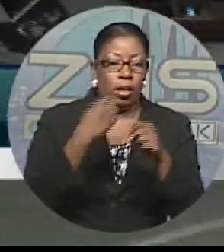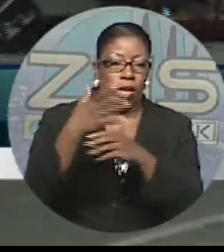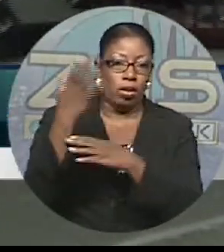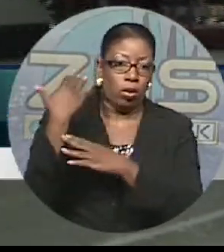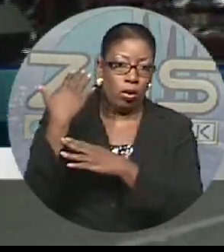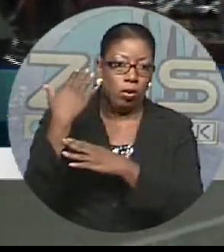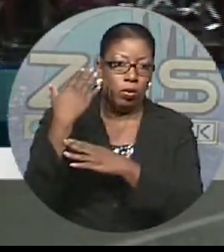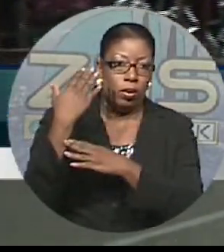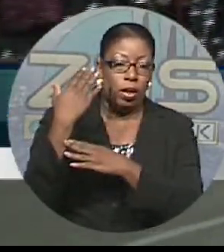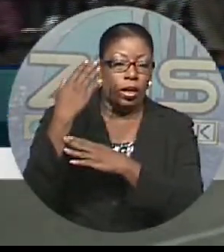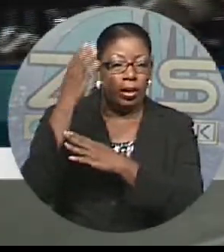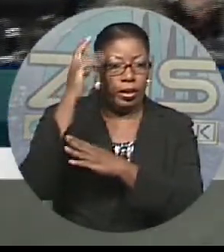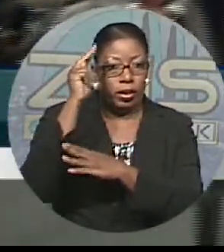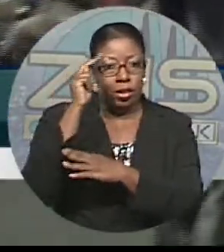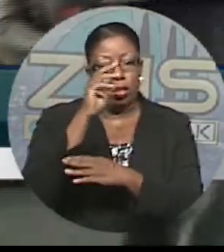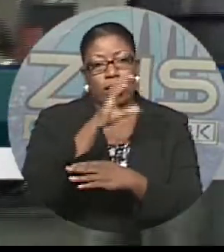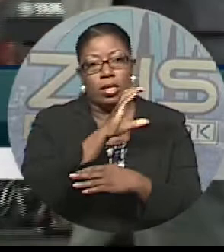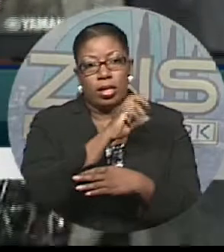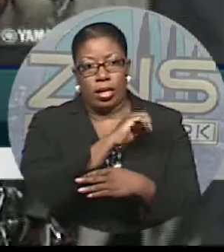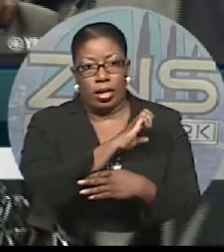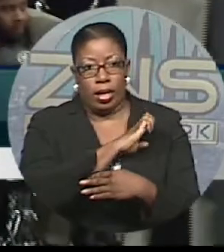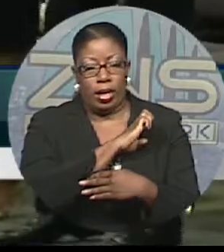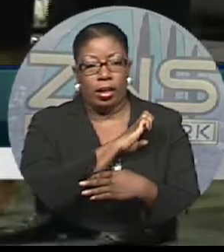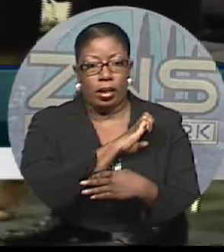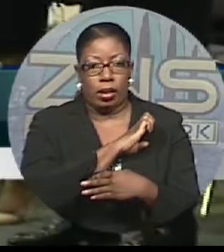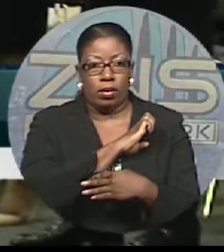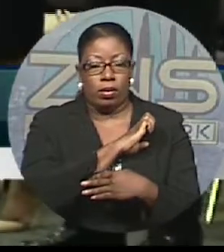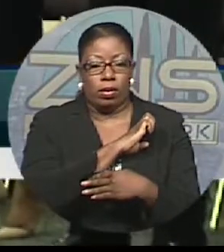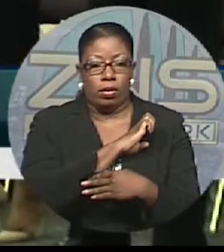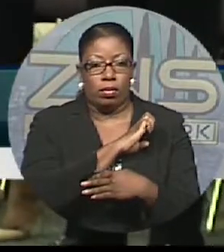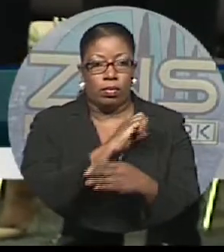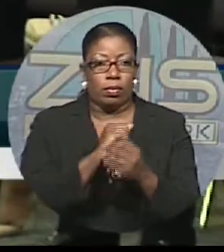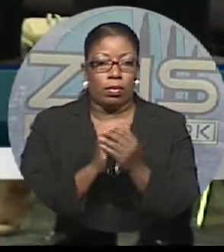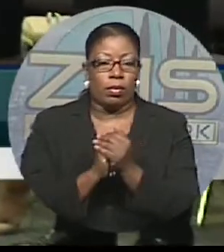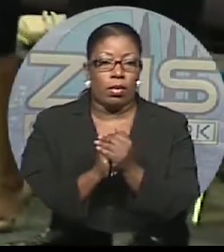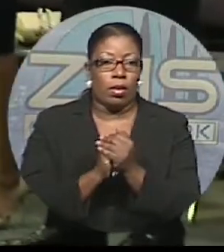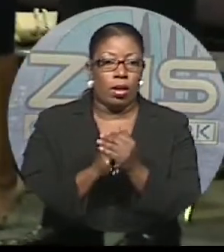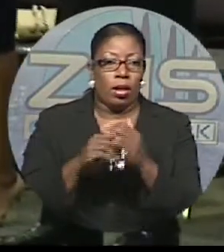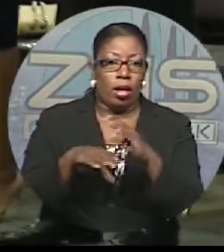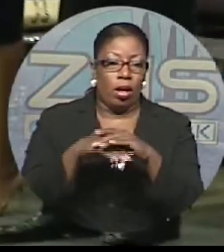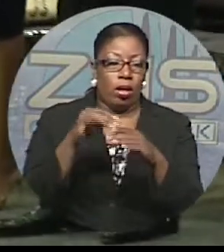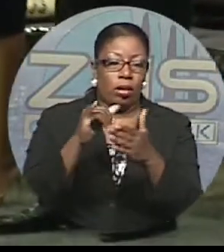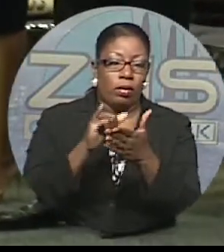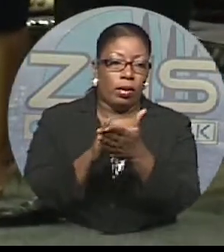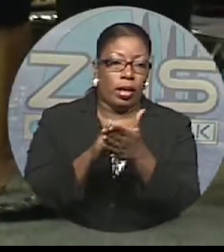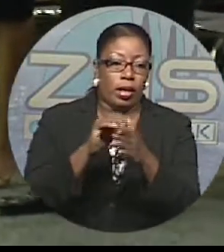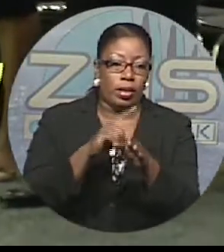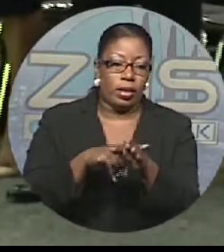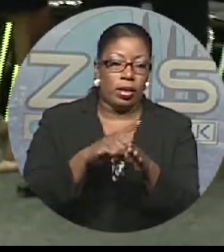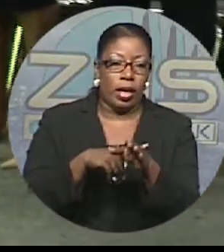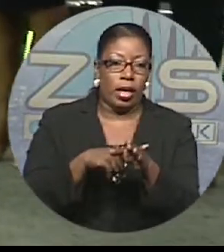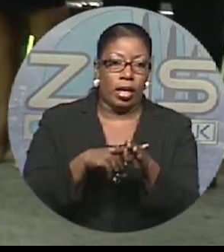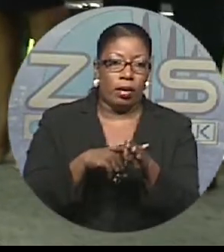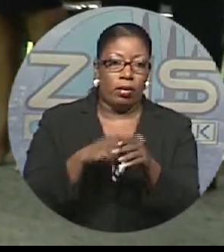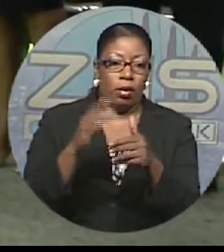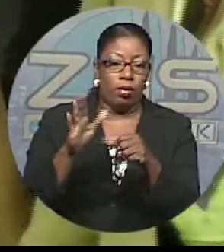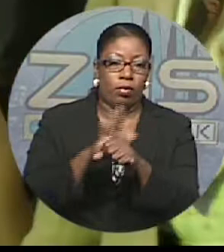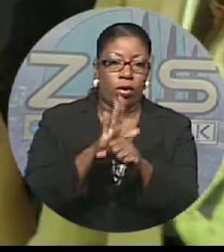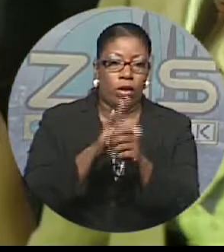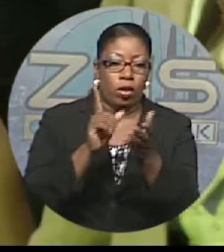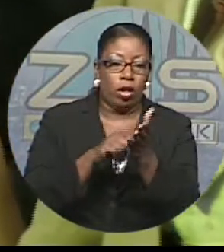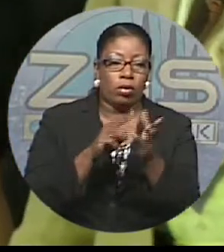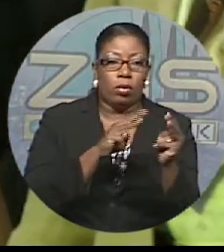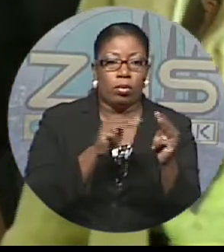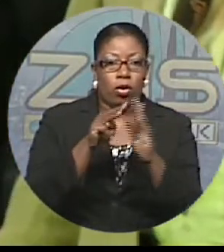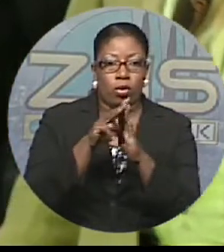Neil C. Ellis faced what many described as an adversarial period. But out of that transitional period from the full gospel movement began a